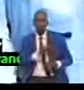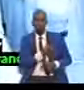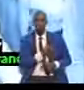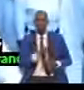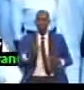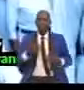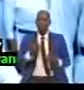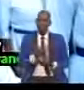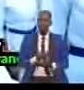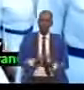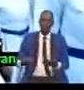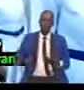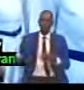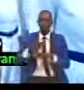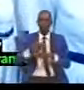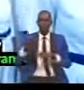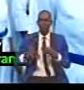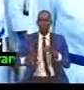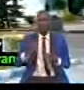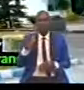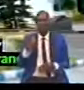Consciousness has faded completely.